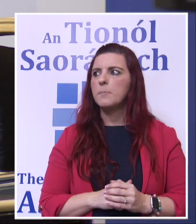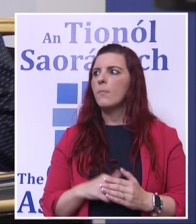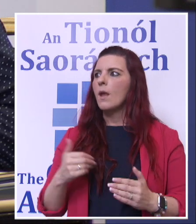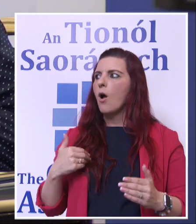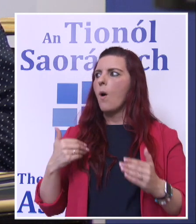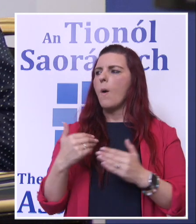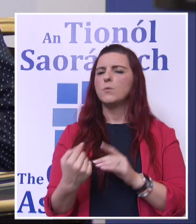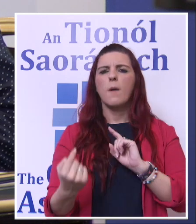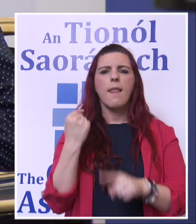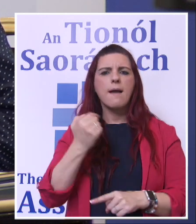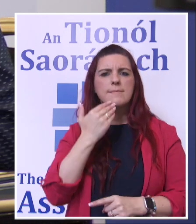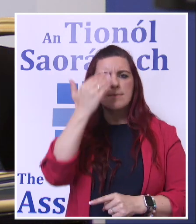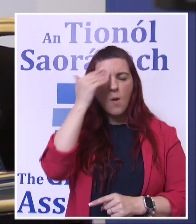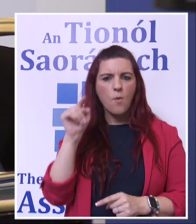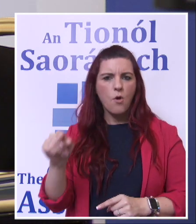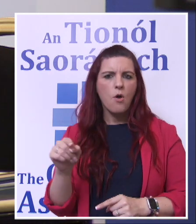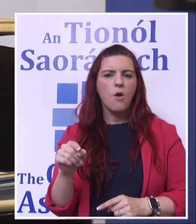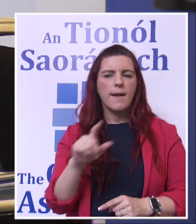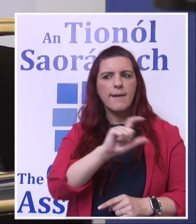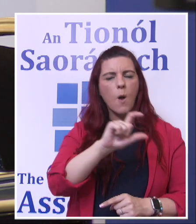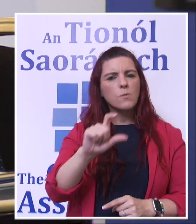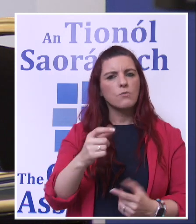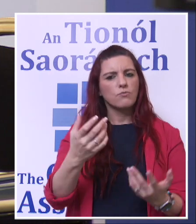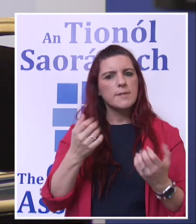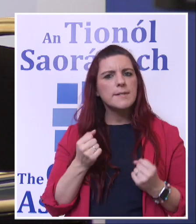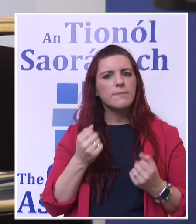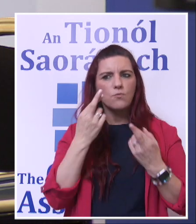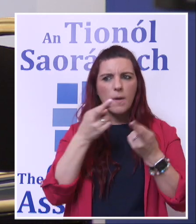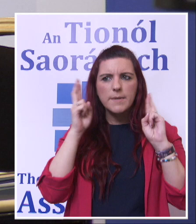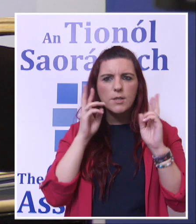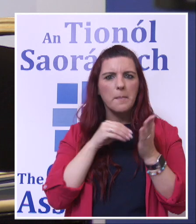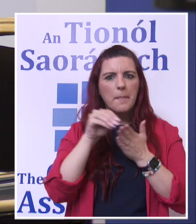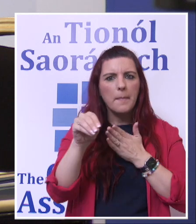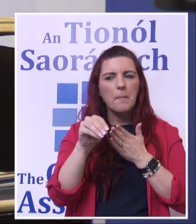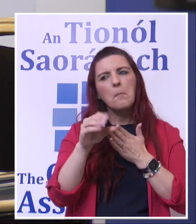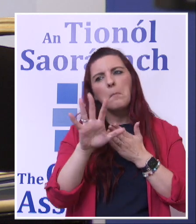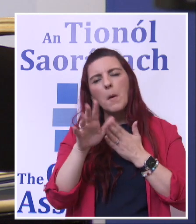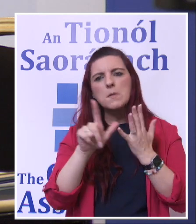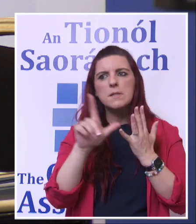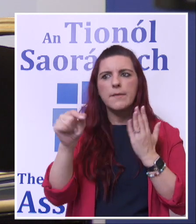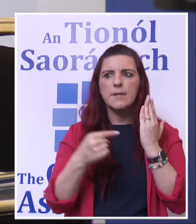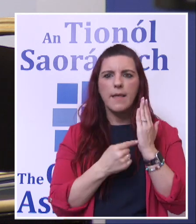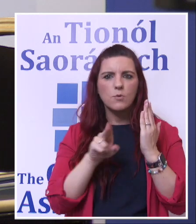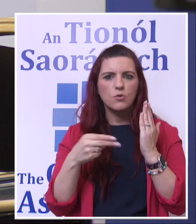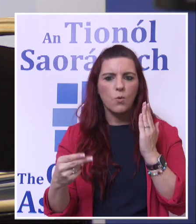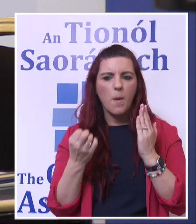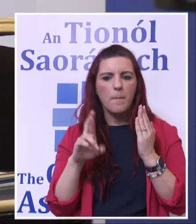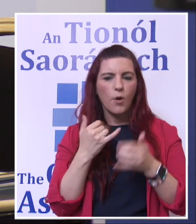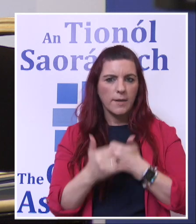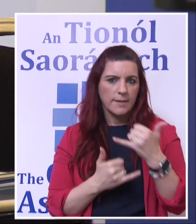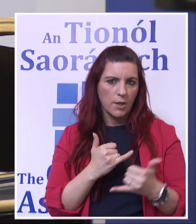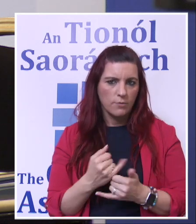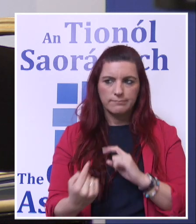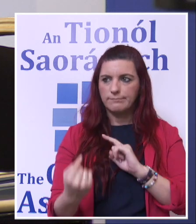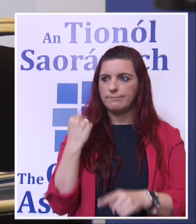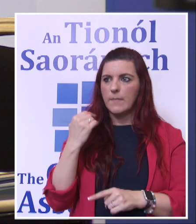summer, councillors received a representational payment of just over €17,000 per annum. In the summer, there